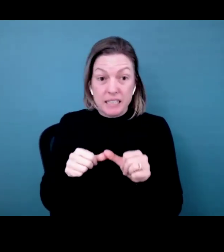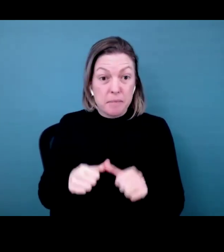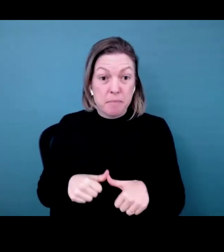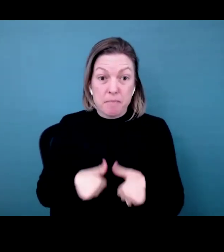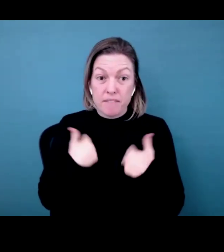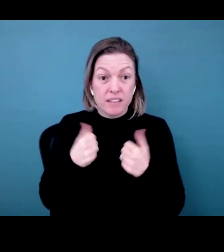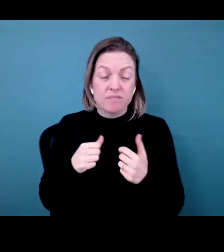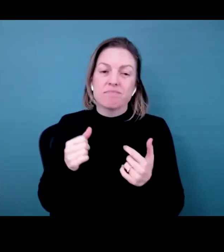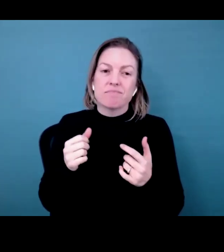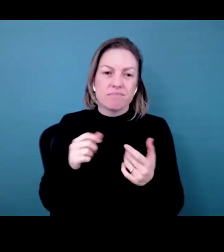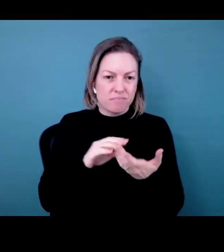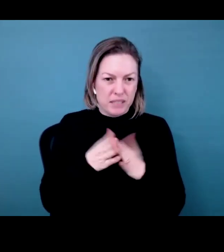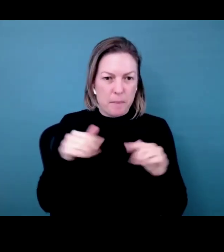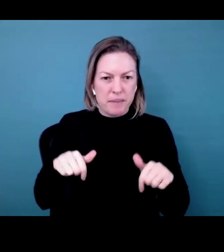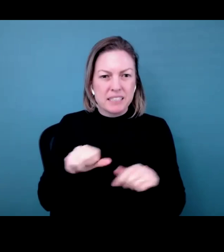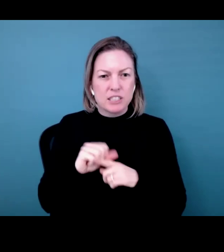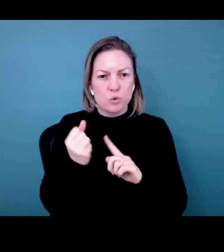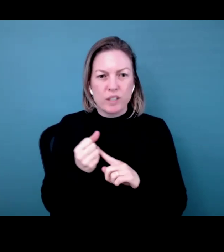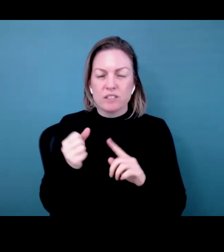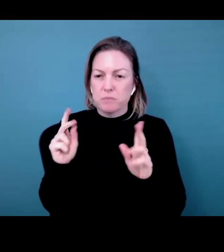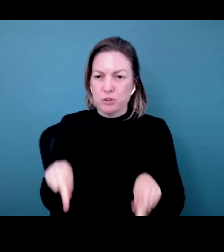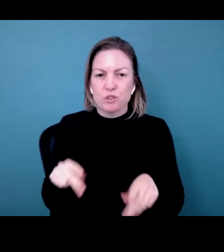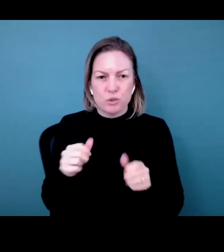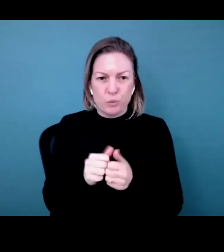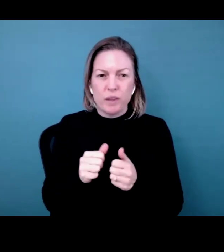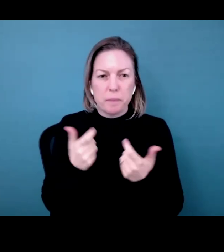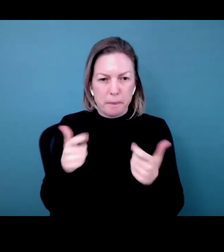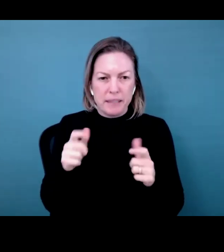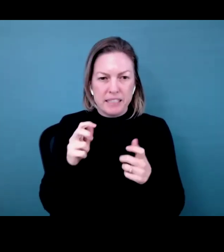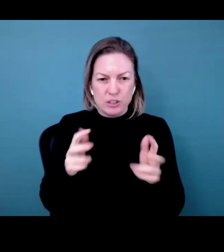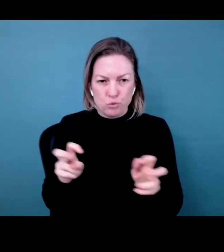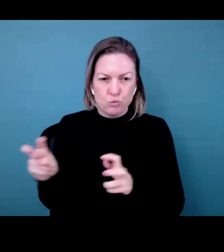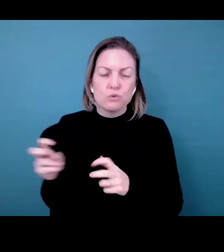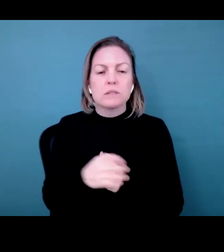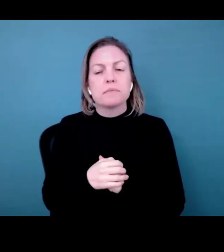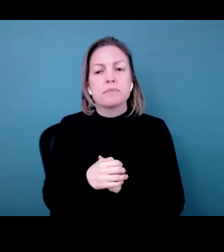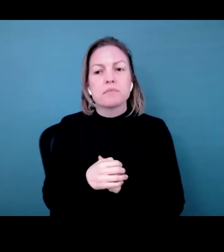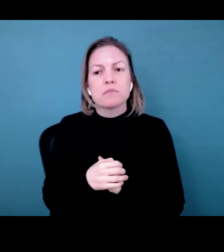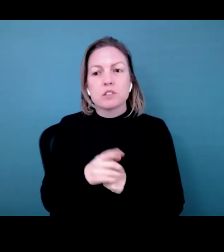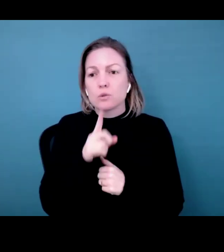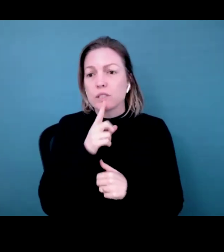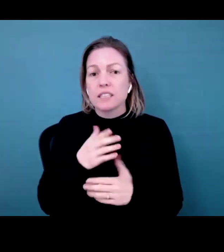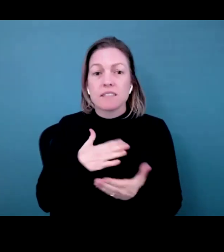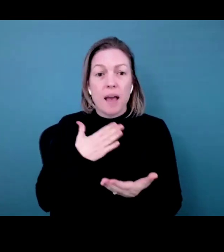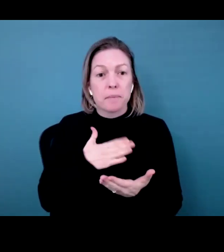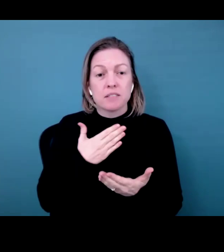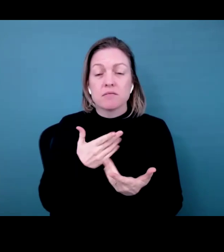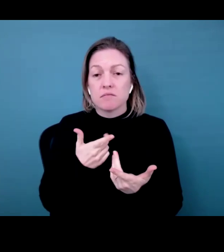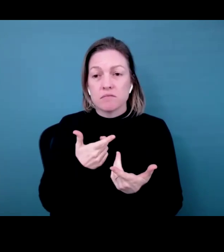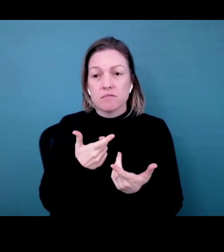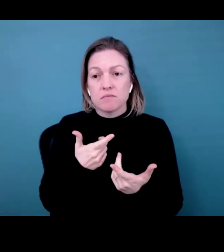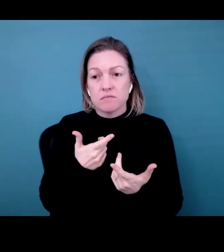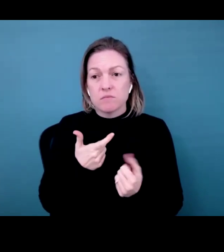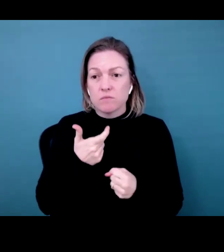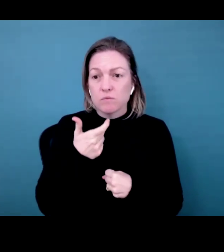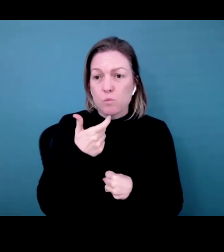situation like me, and you're dealing with somebody with pretty significant issues. And I am so uplifted by just watching some of what's